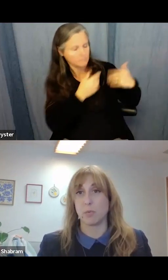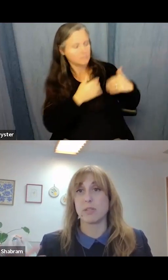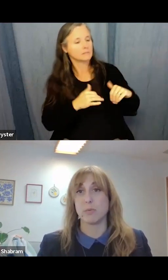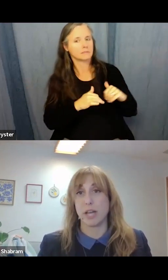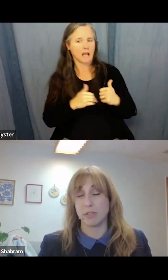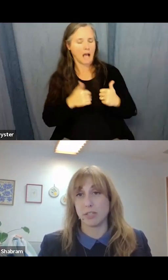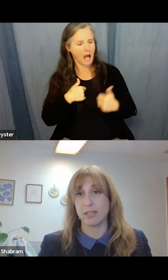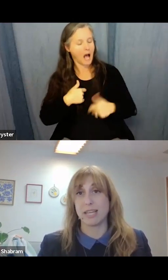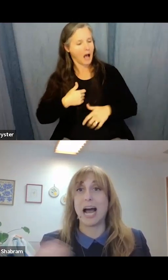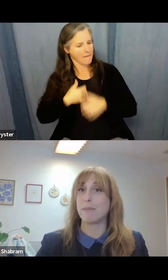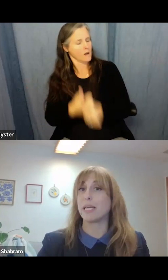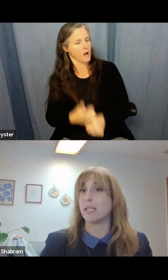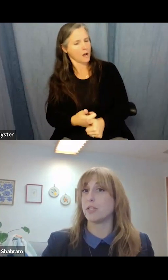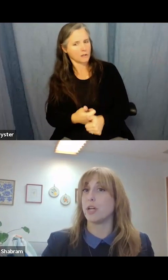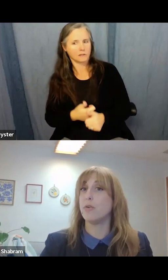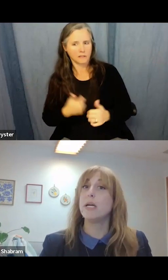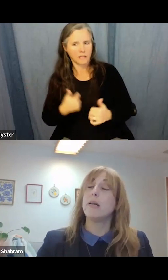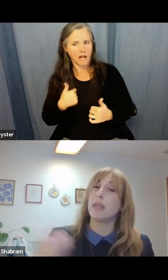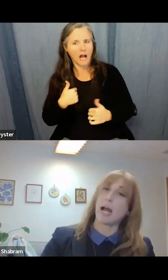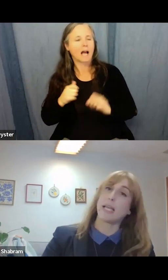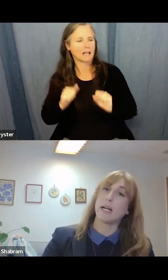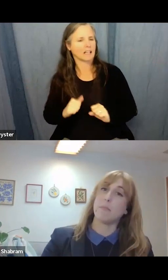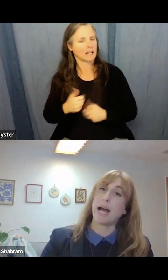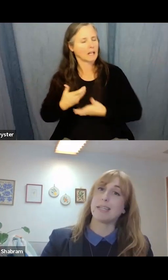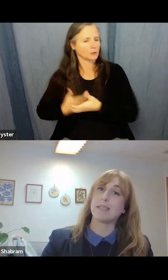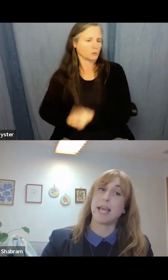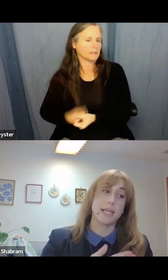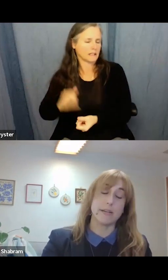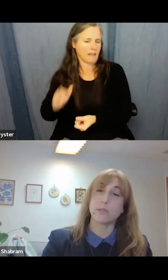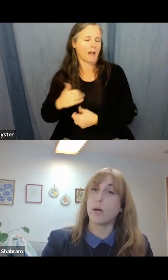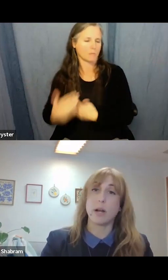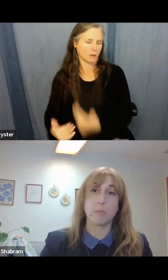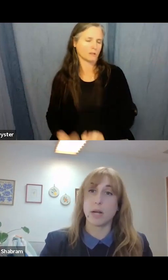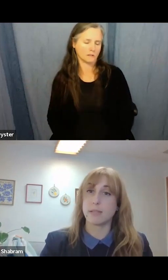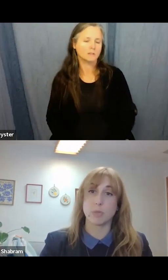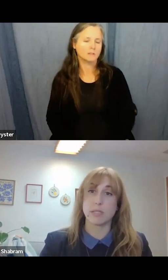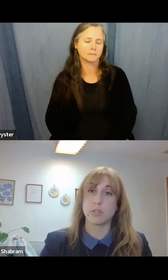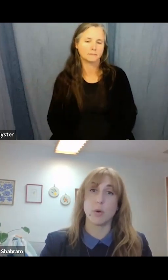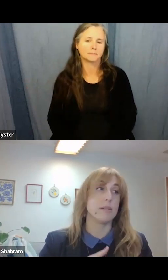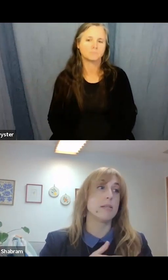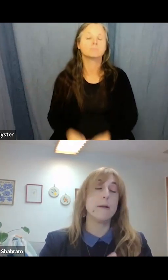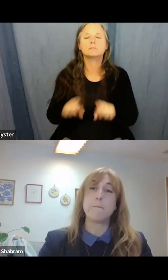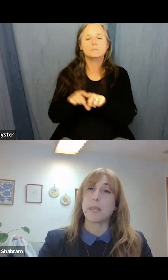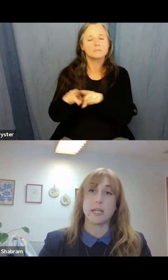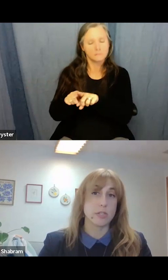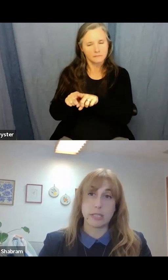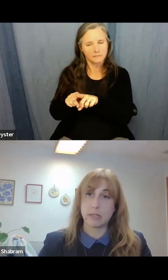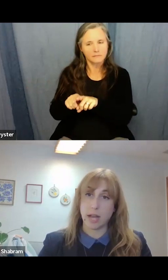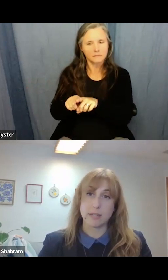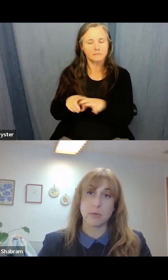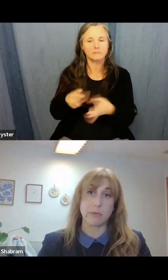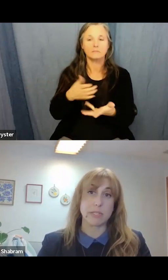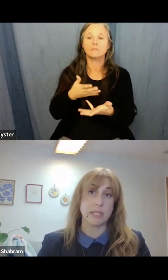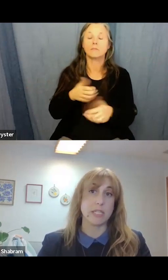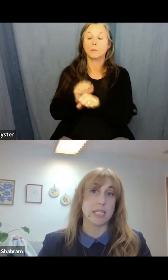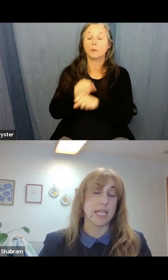a moment where someone challenges this and I'm going to need to know that I can come back and say, here's what our process and procedure was. here's the legal